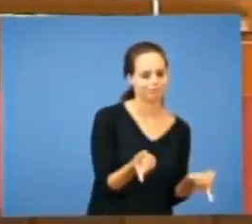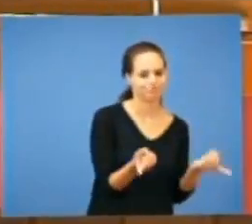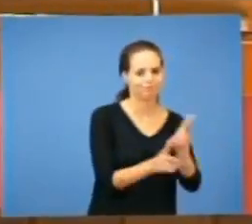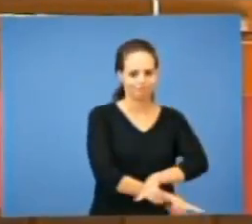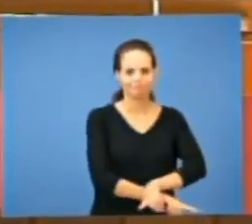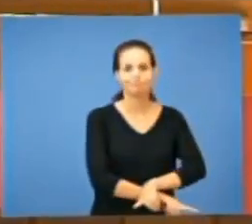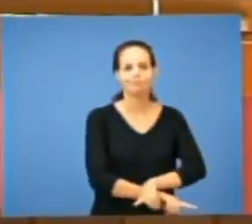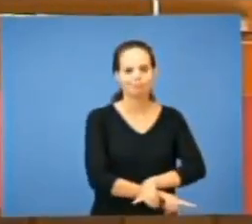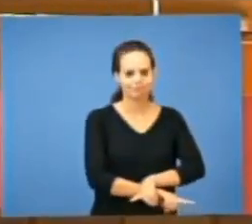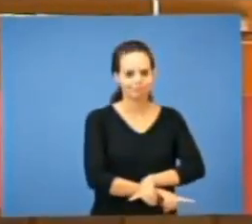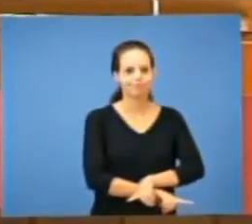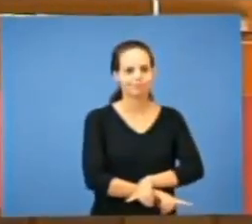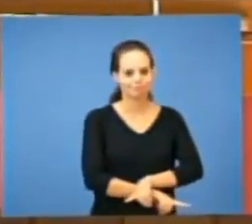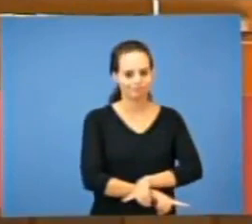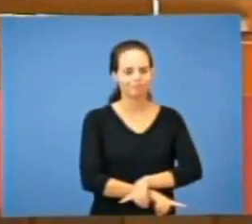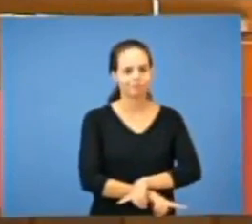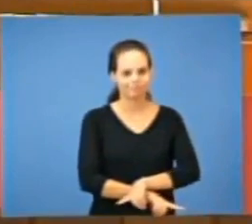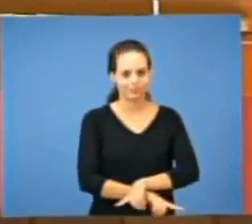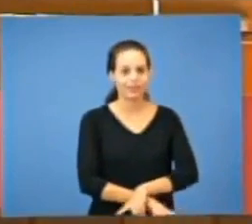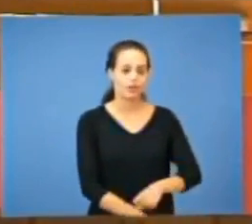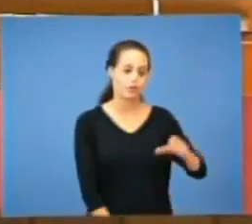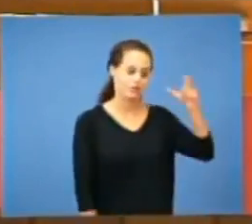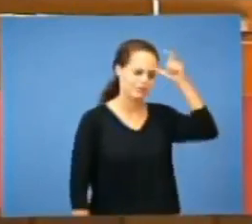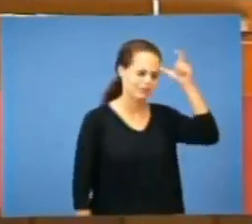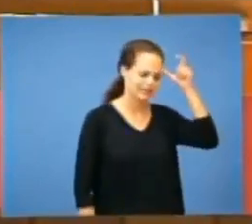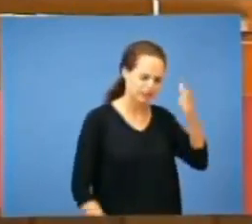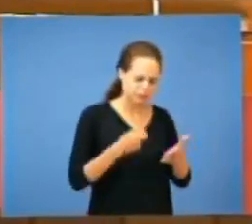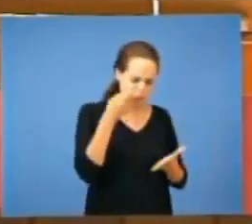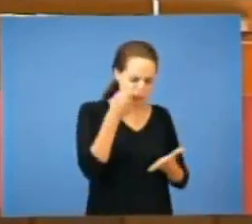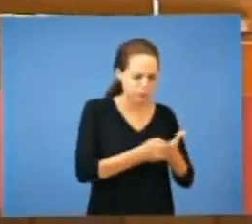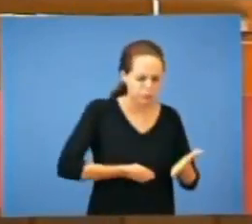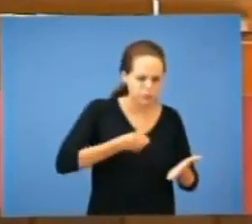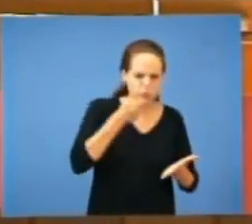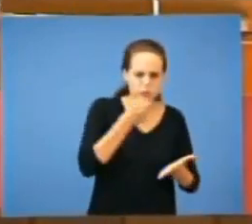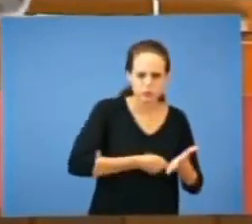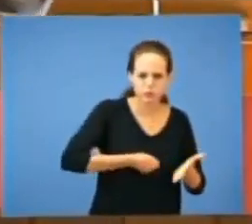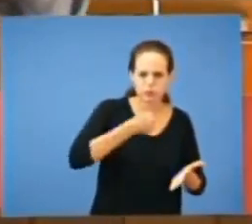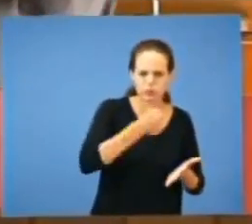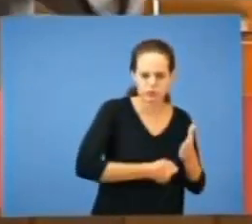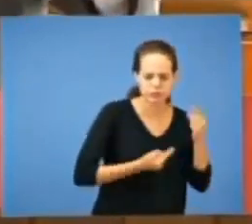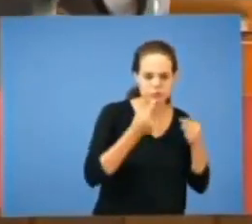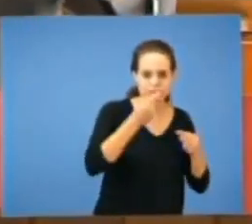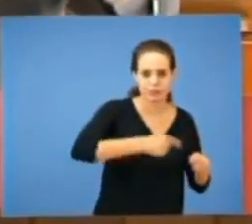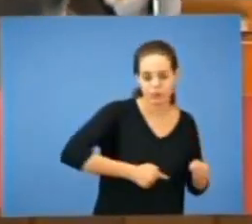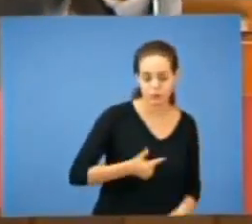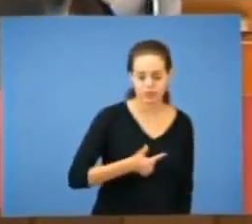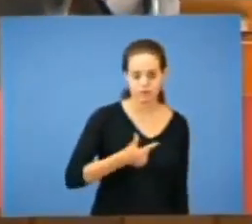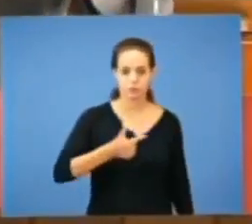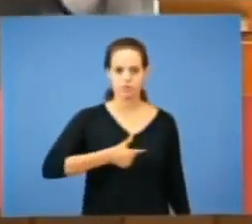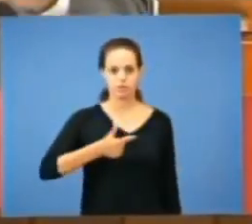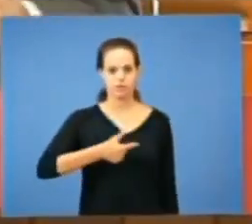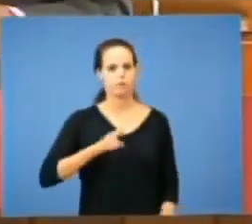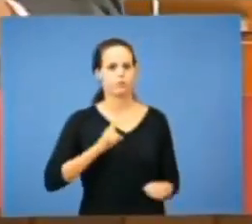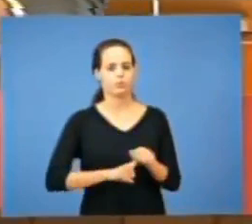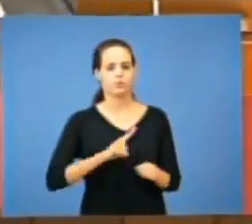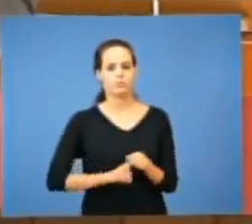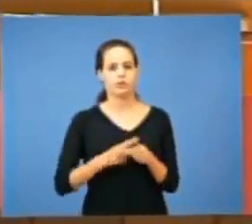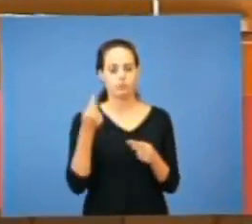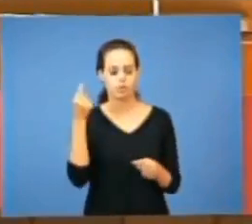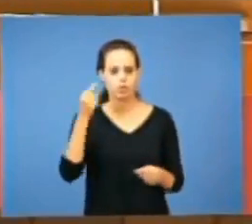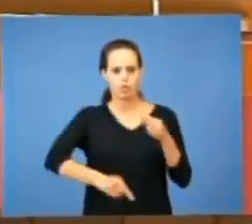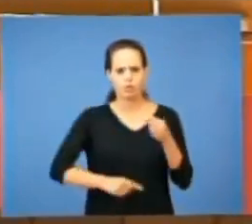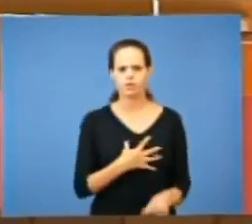marriage. So then the enemy fought in the first phase of the church, was not able to stop. Then he fought against